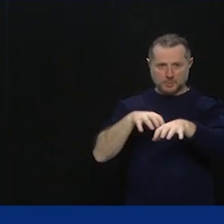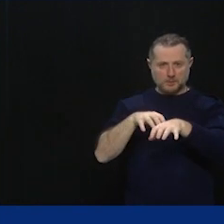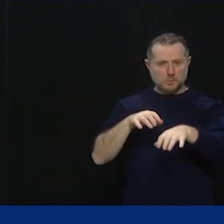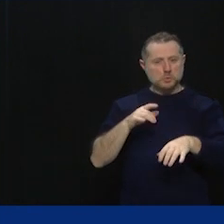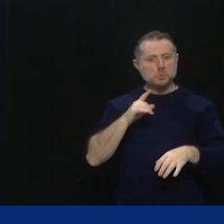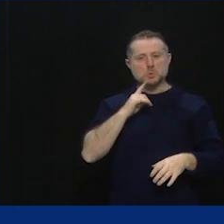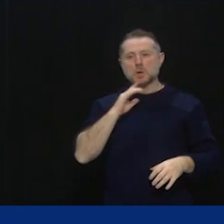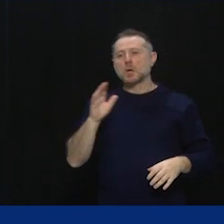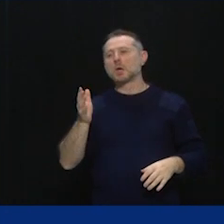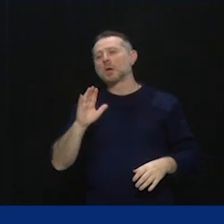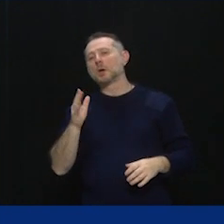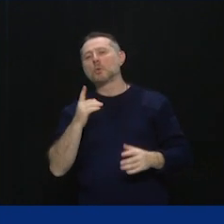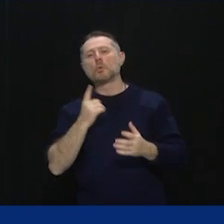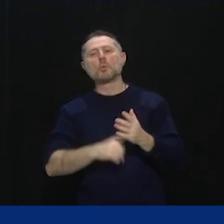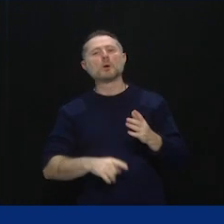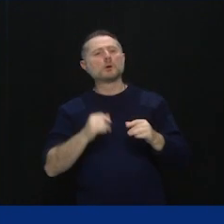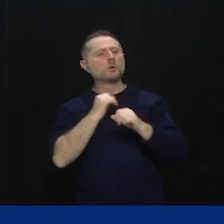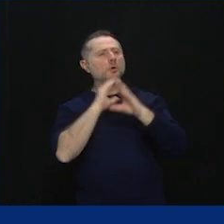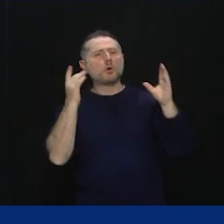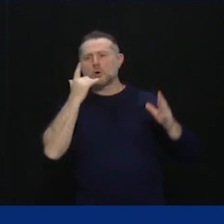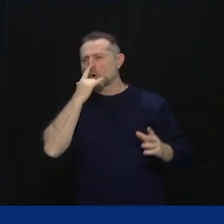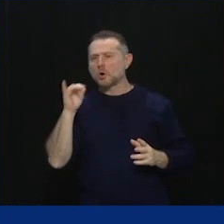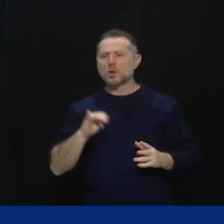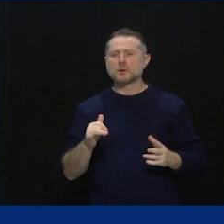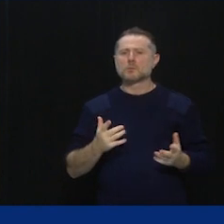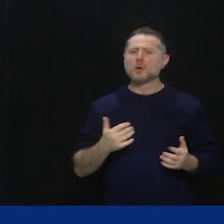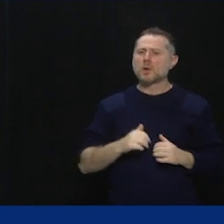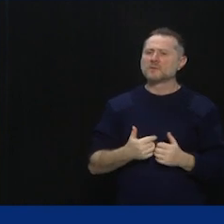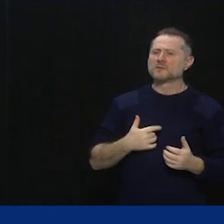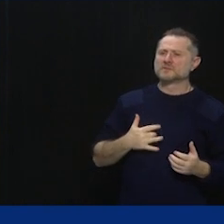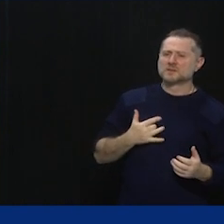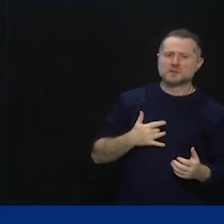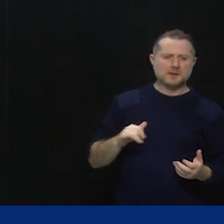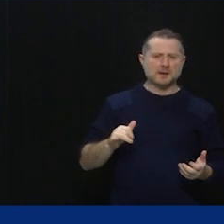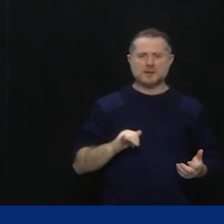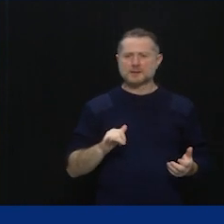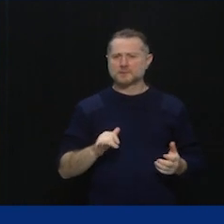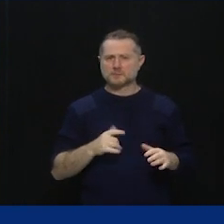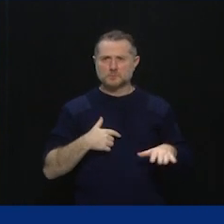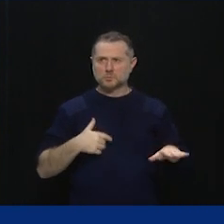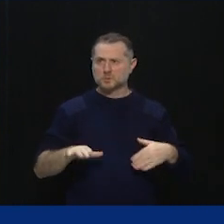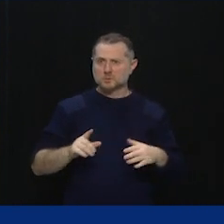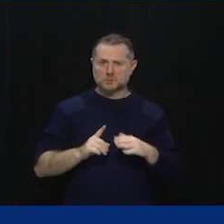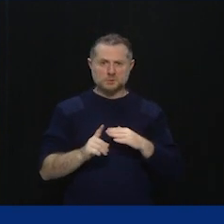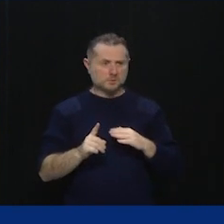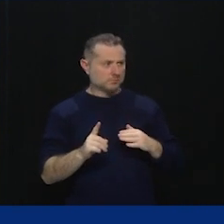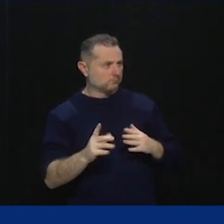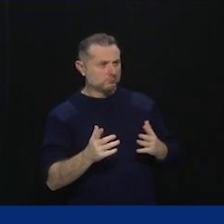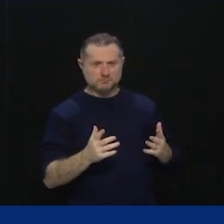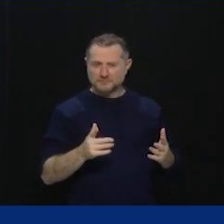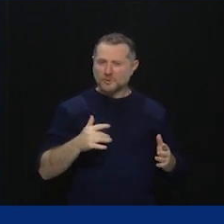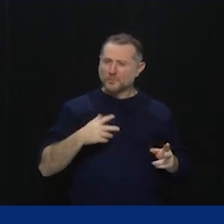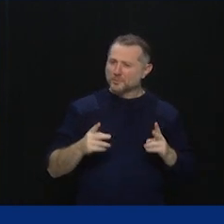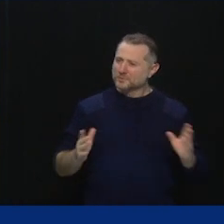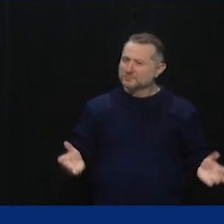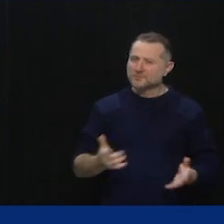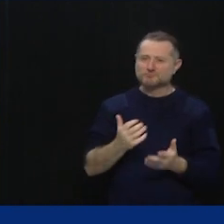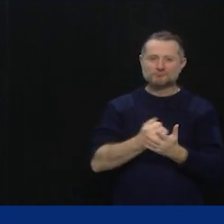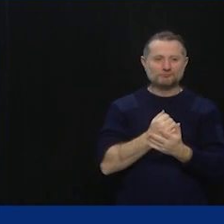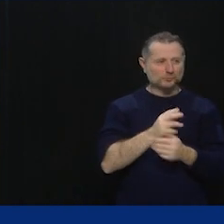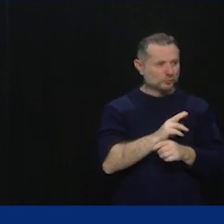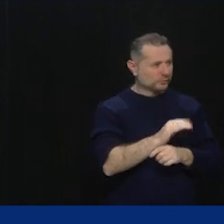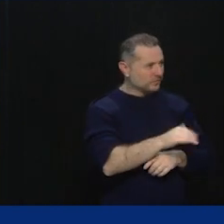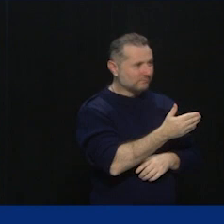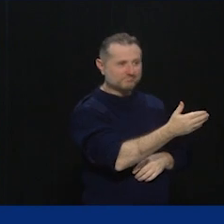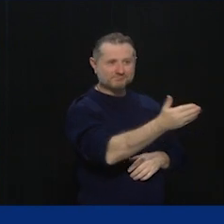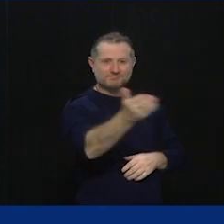encouraged to interact through it? How should people be encouraged to enjoy the public spaces? And let the uses fall where they may within that form.